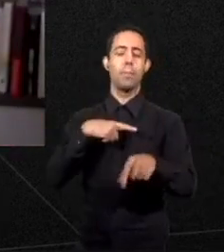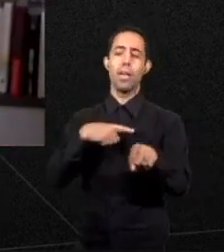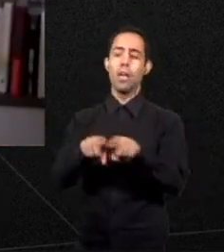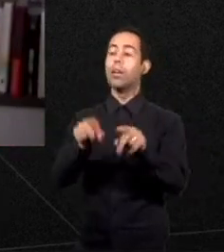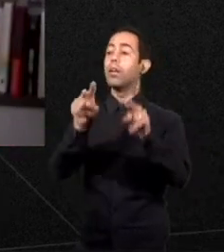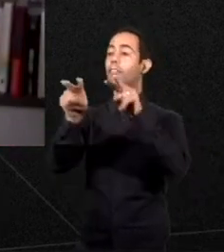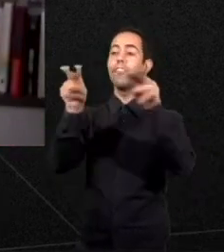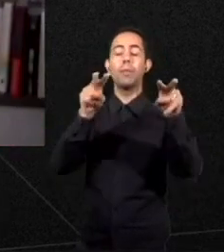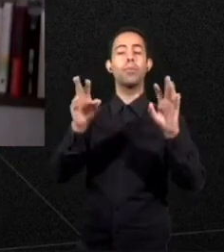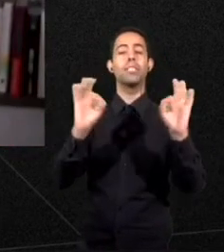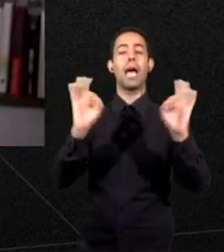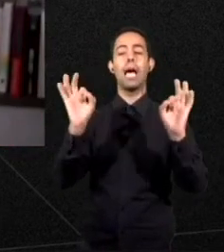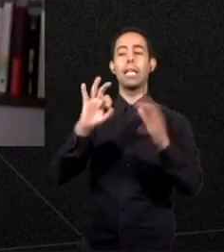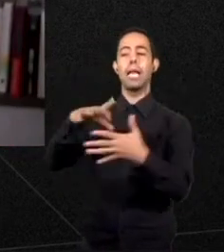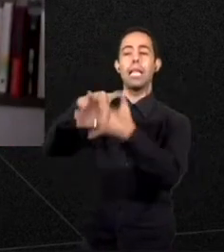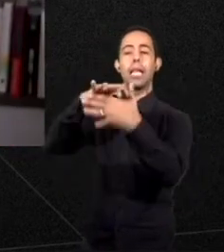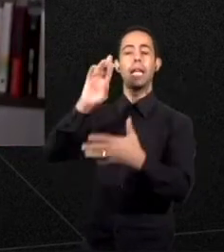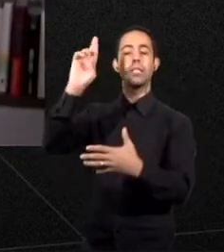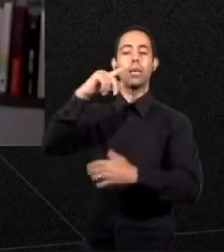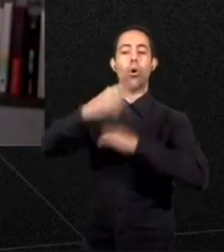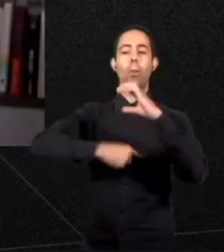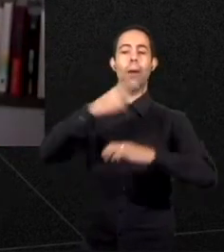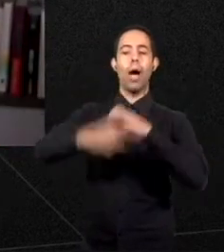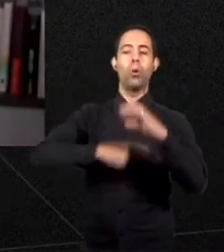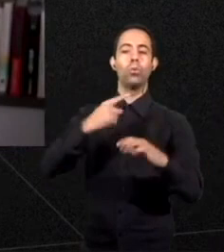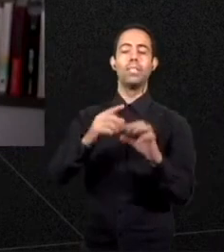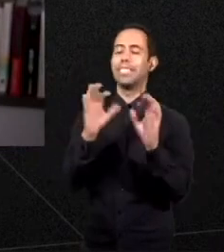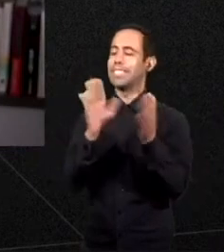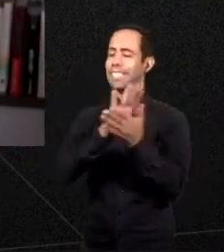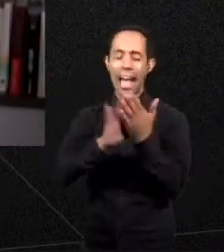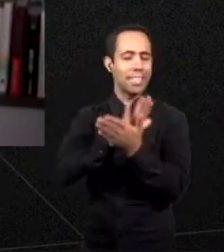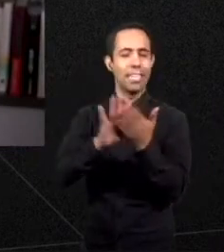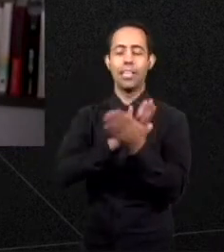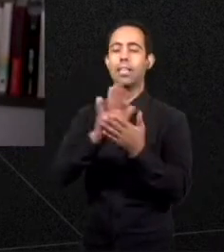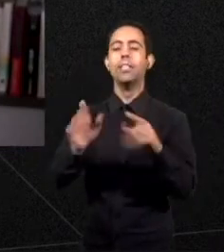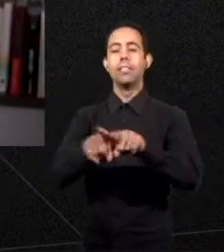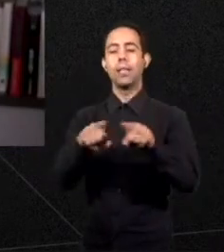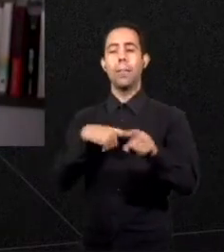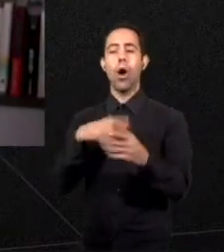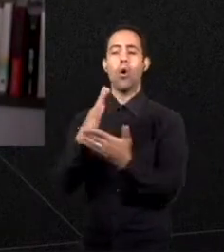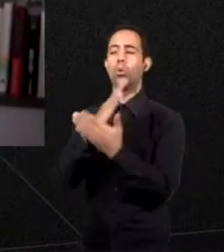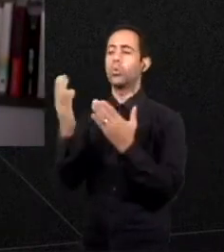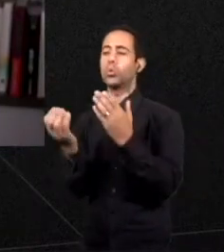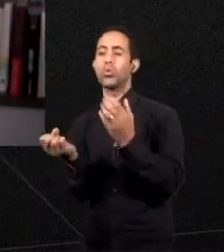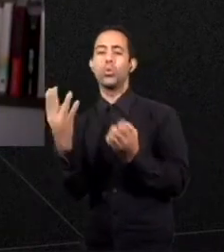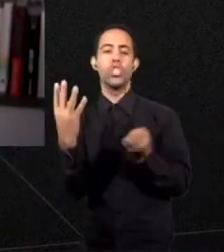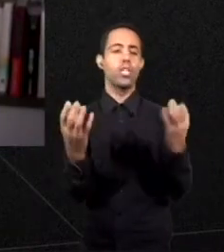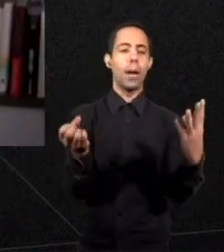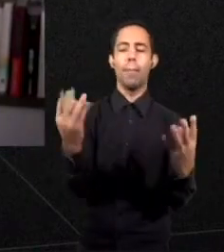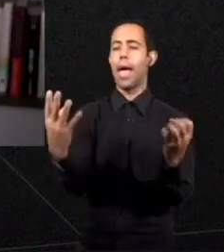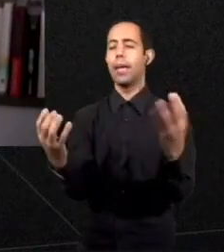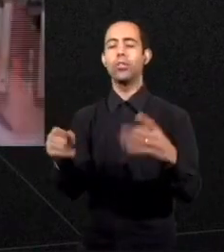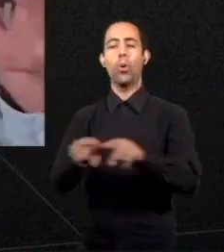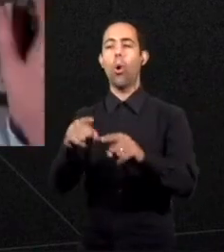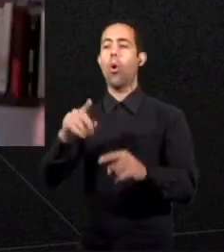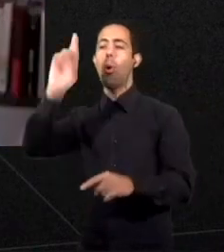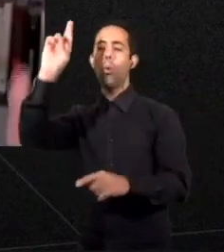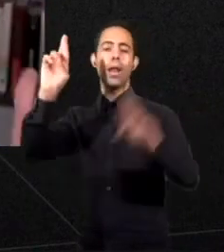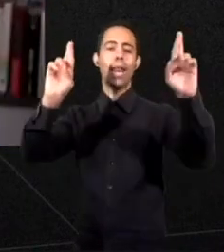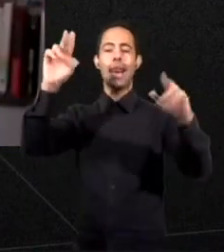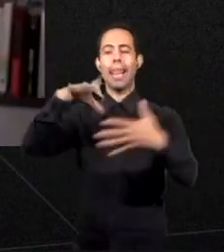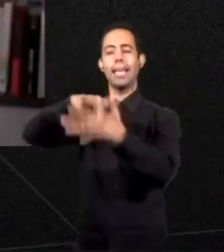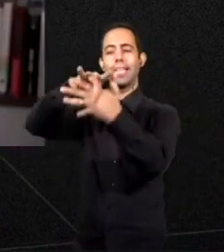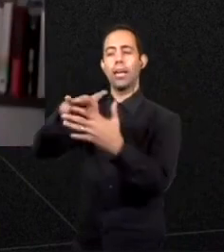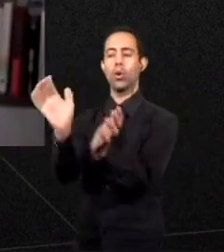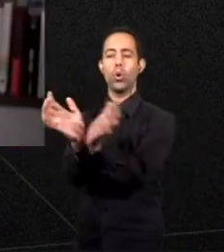leadership. You didn't see the emergence of any, leader or group of leaders who understand what